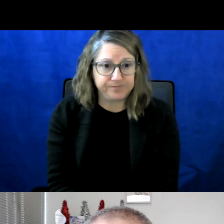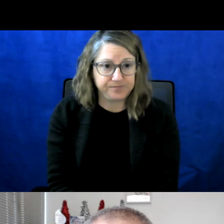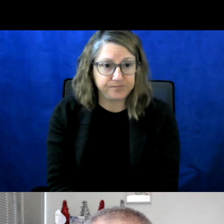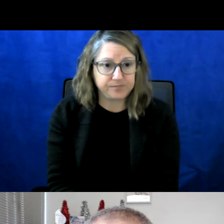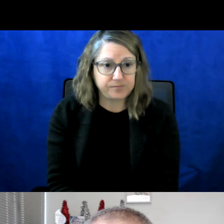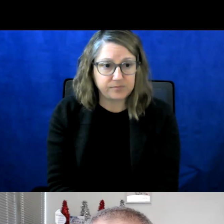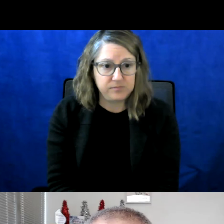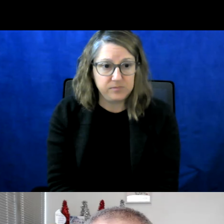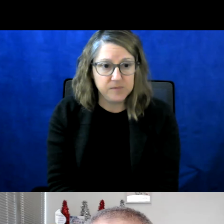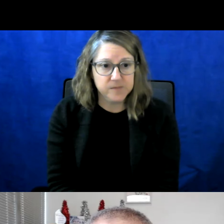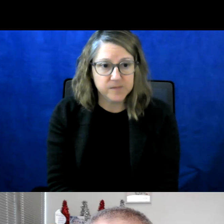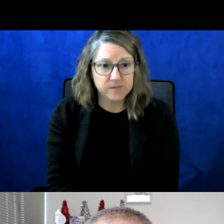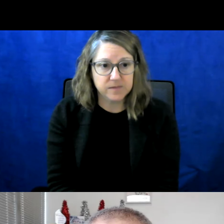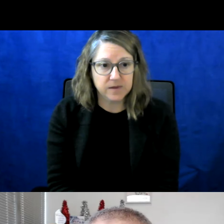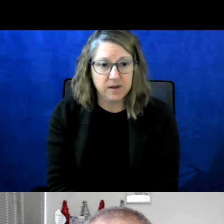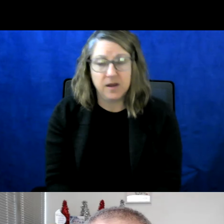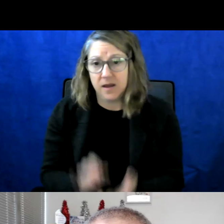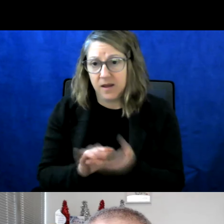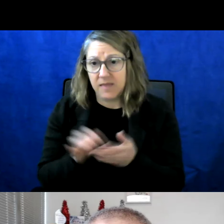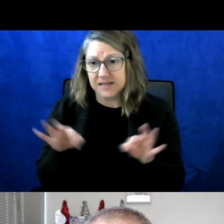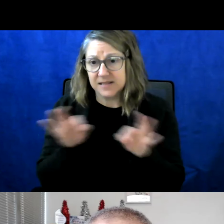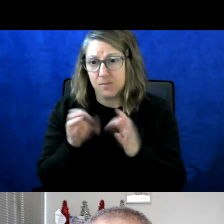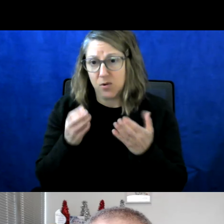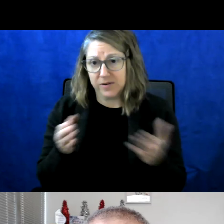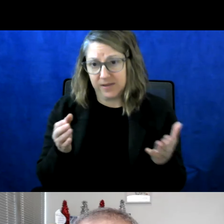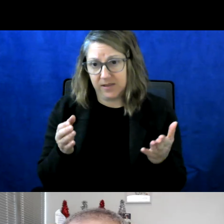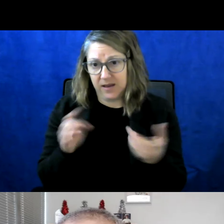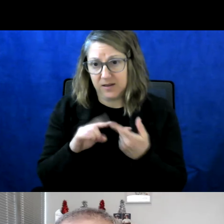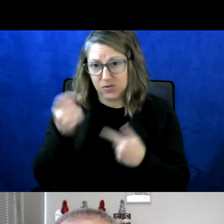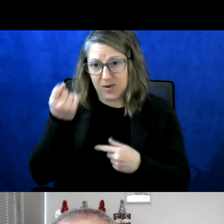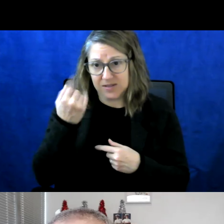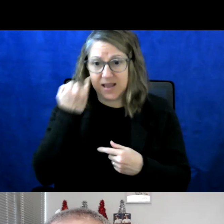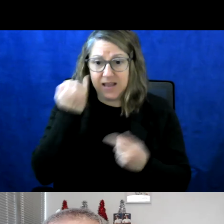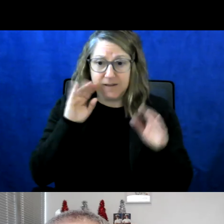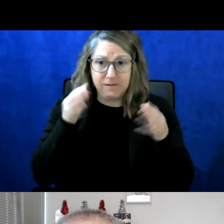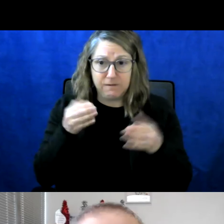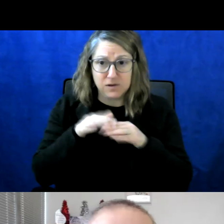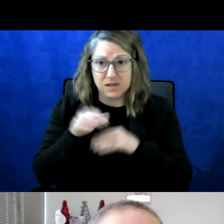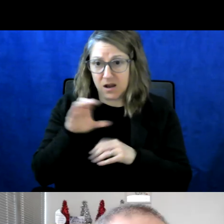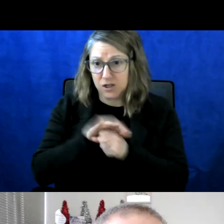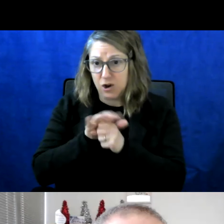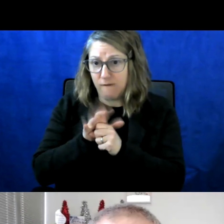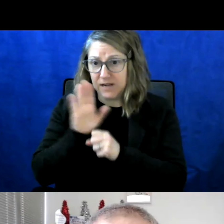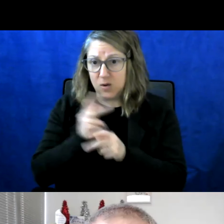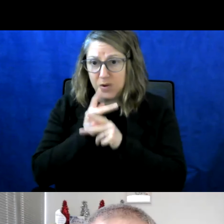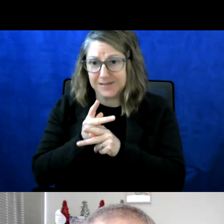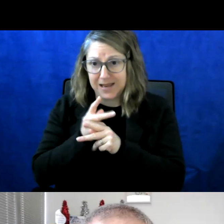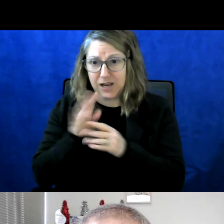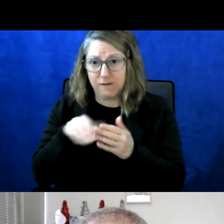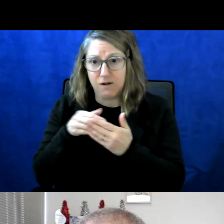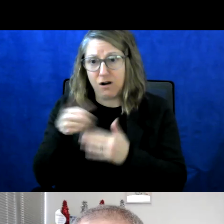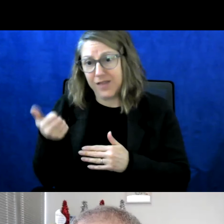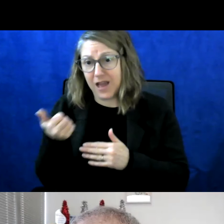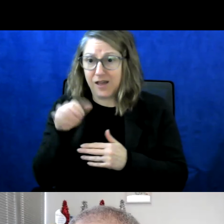really understand. And it applies to, if you focus on COVID, it will take care of all the other viruses